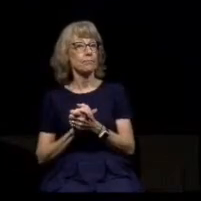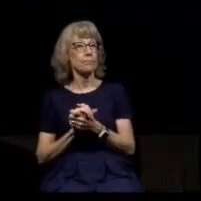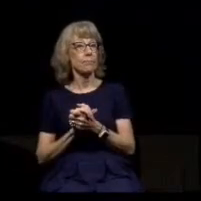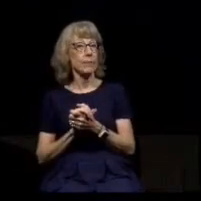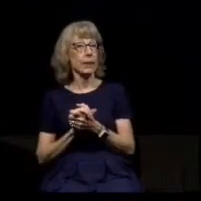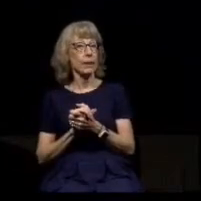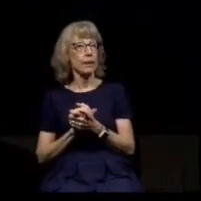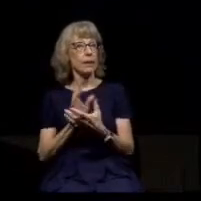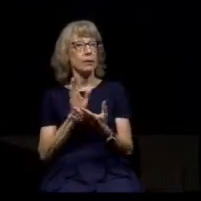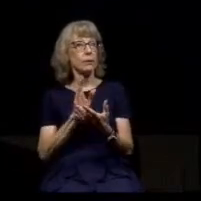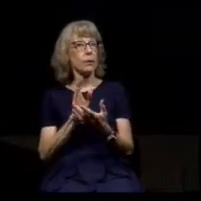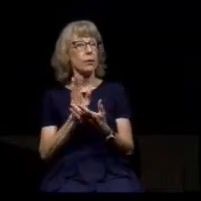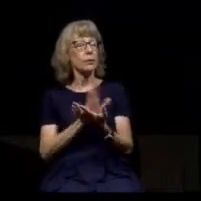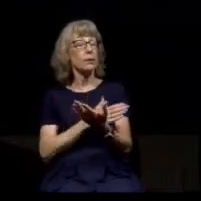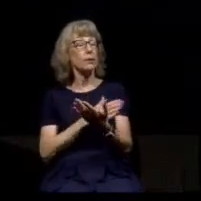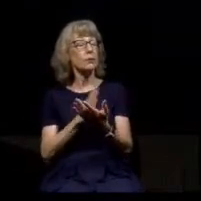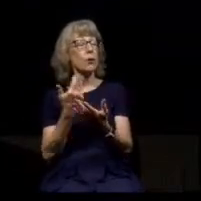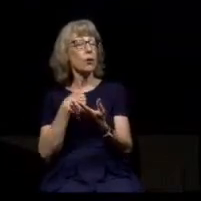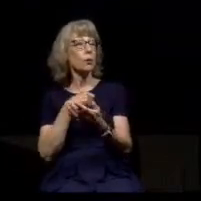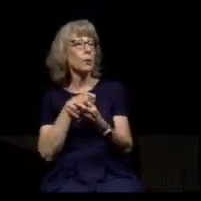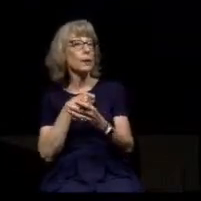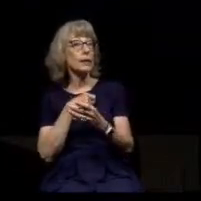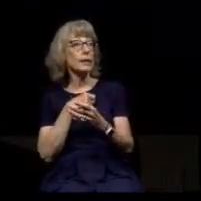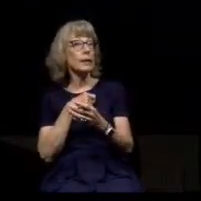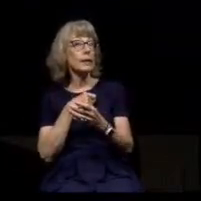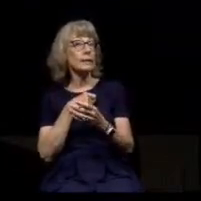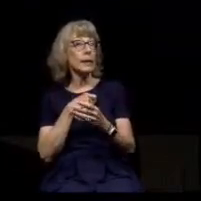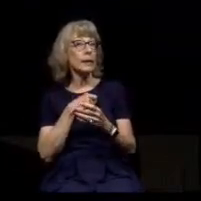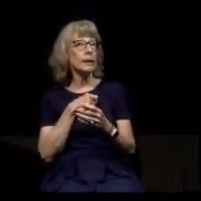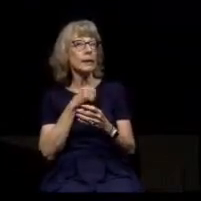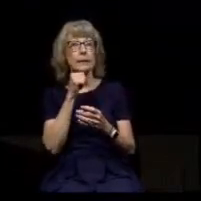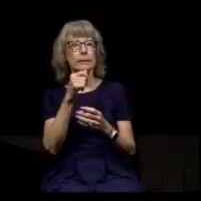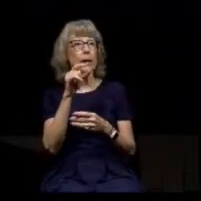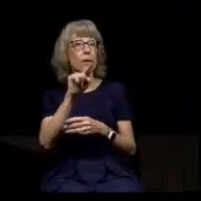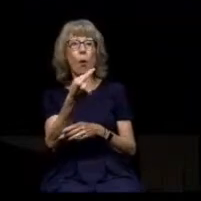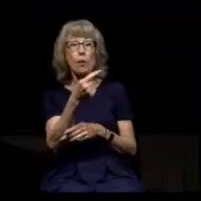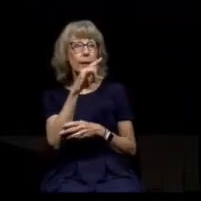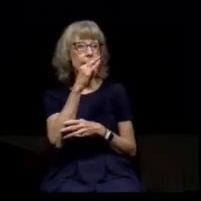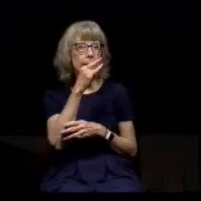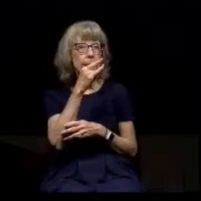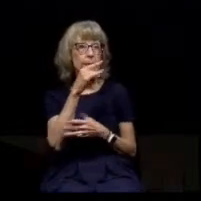song. It's a song we all need. So everybody stand up.